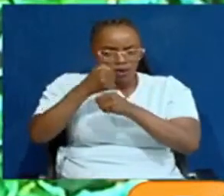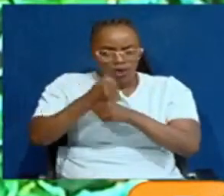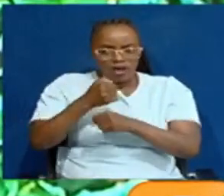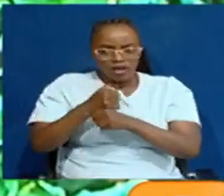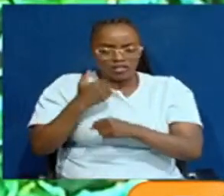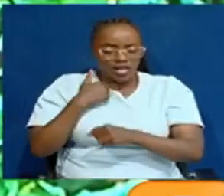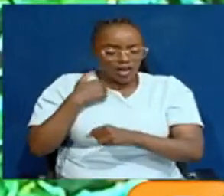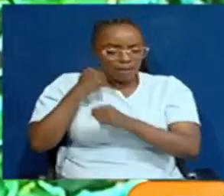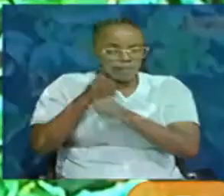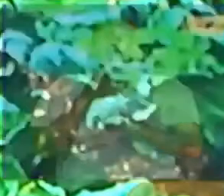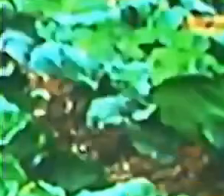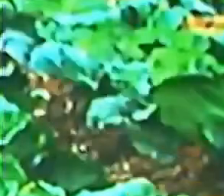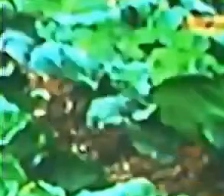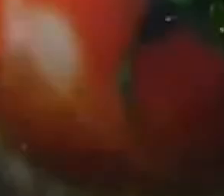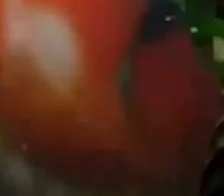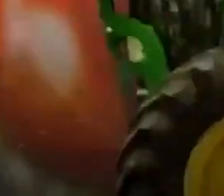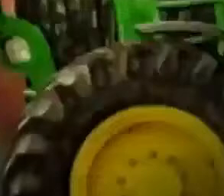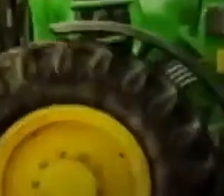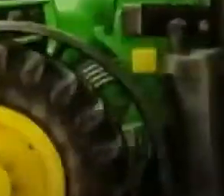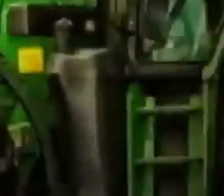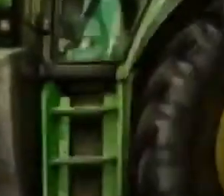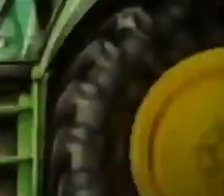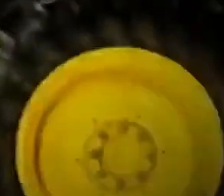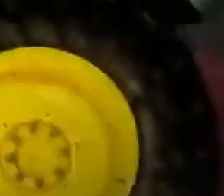are taking root.